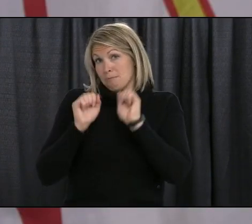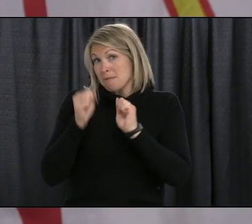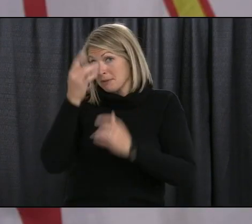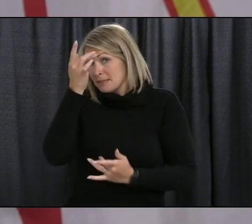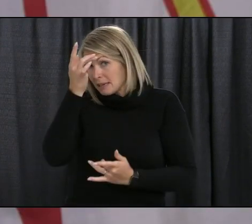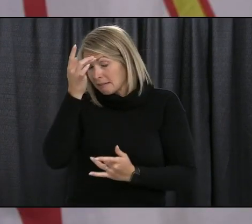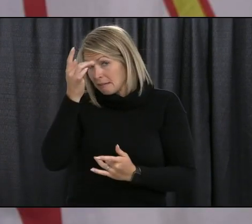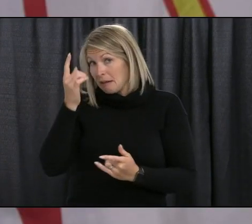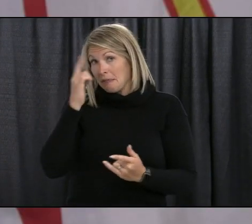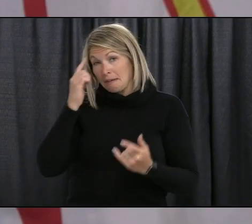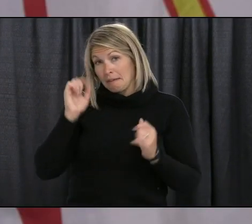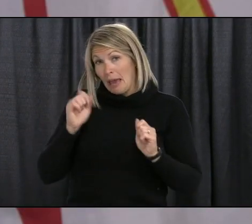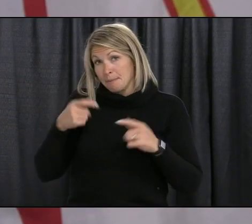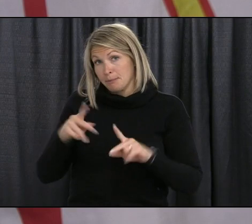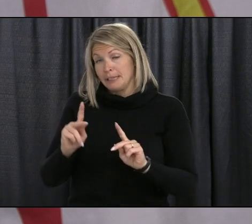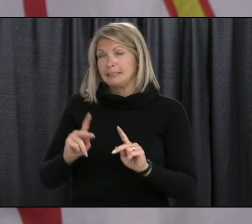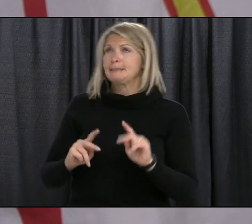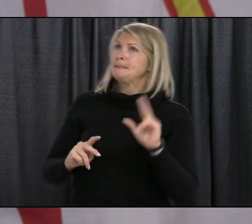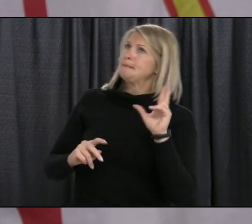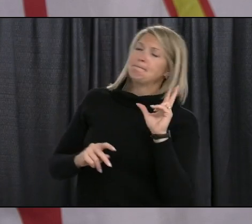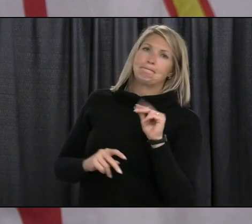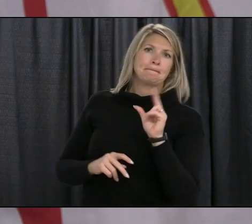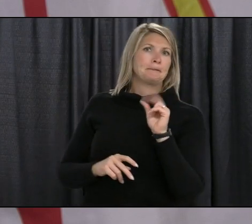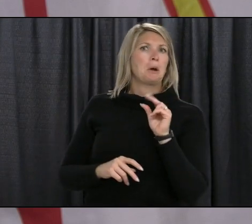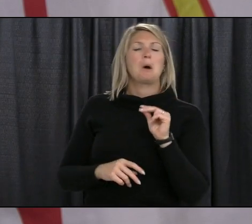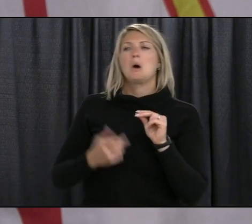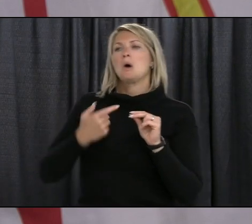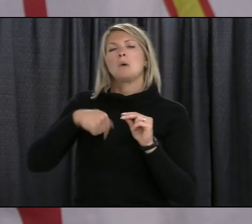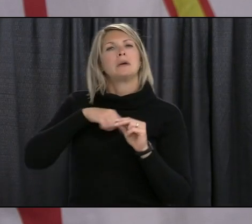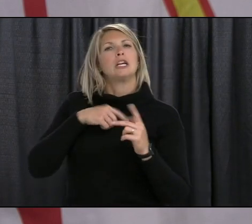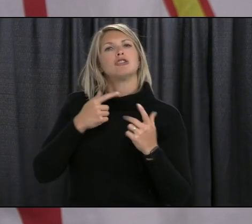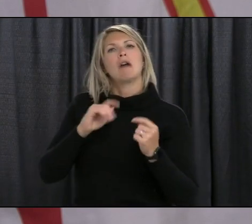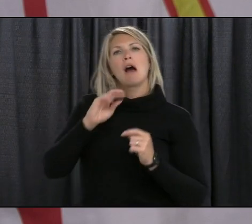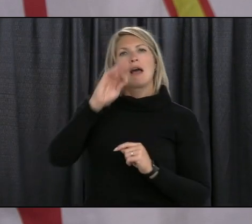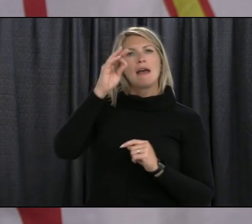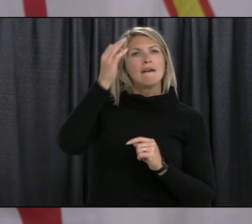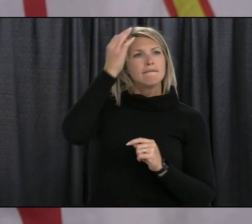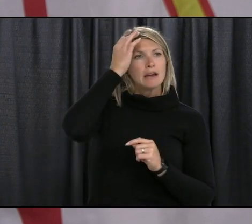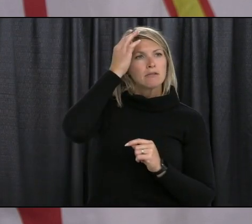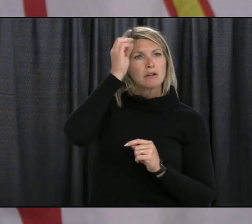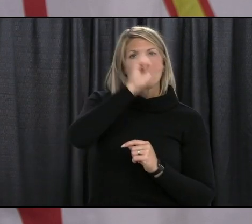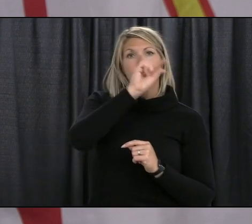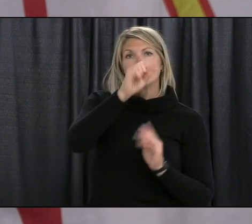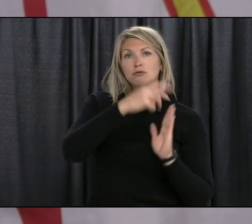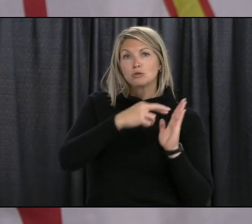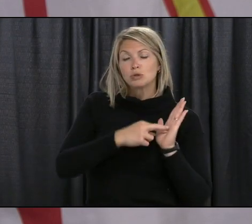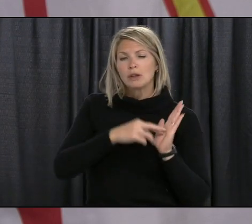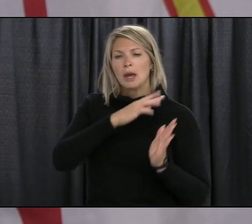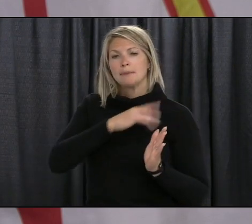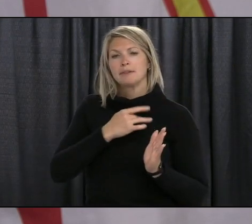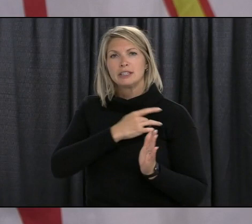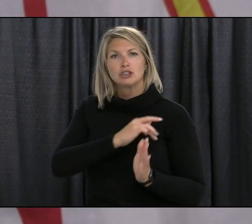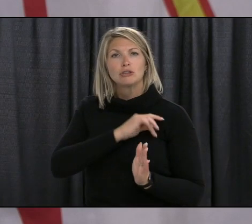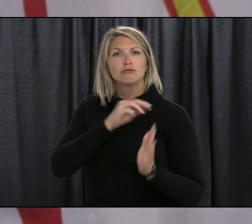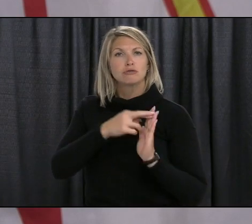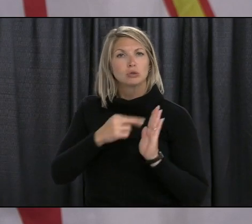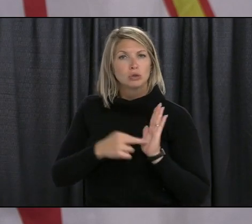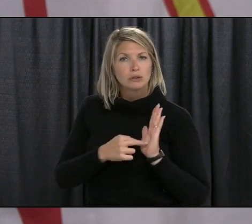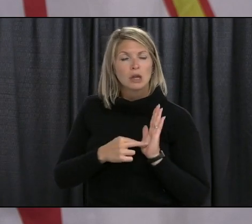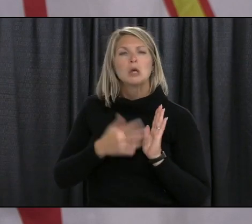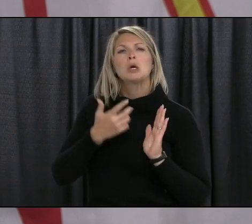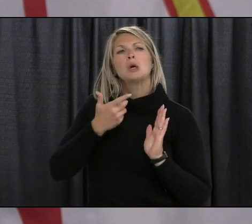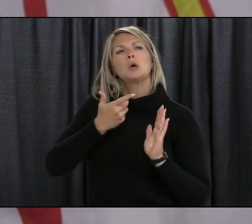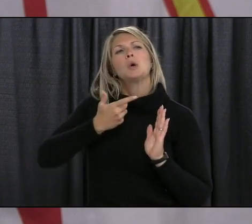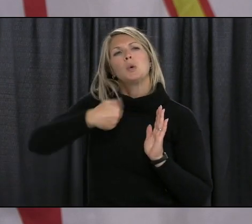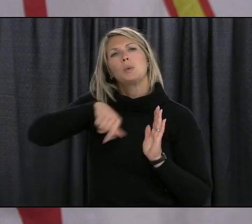the same, whether somebody's coming in under federal quarantine or provincial quarantine, just to avoid mixed messaging.